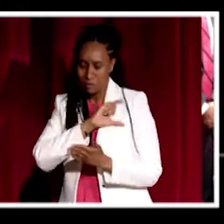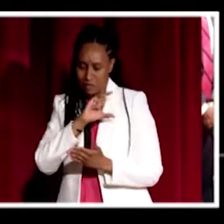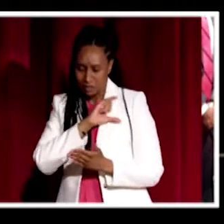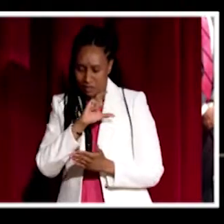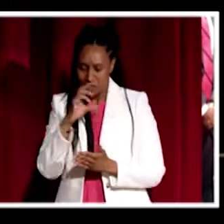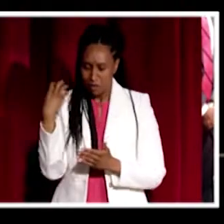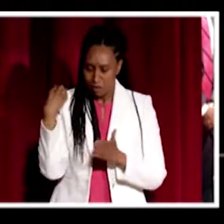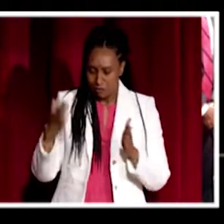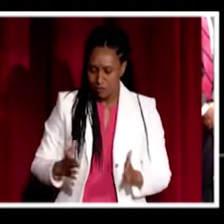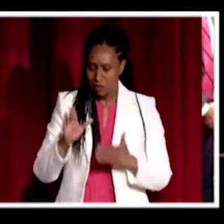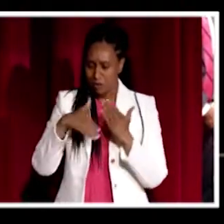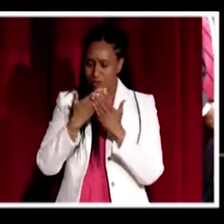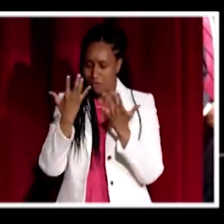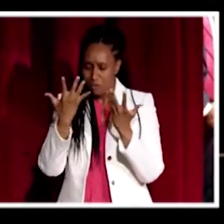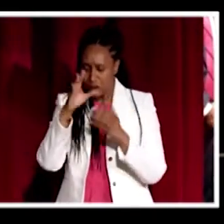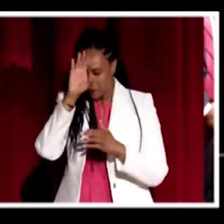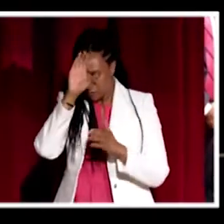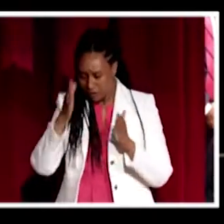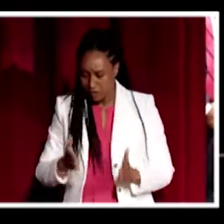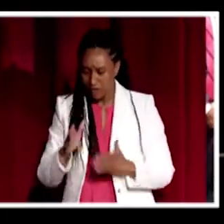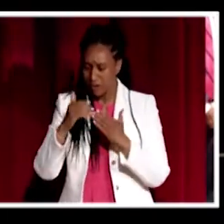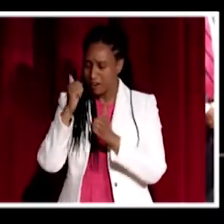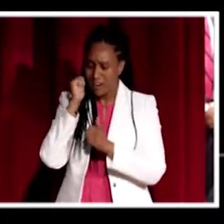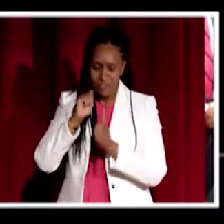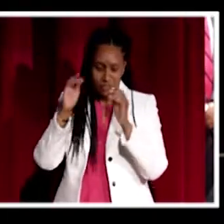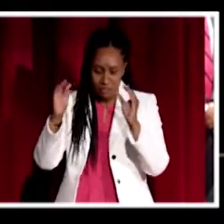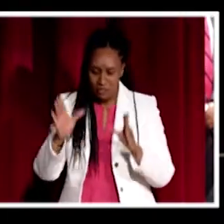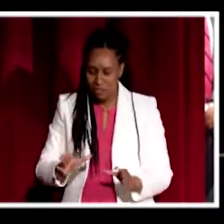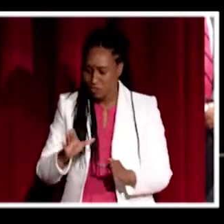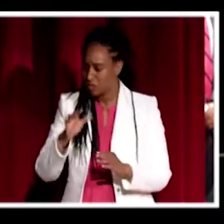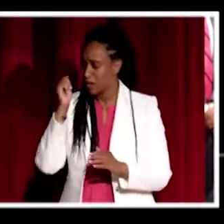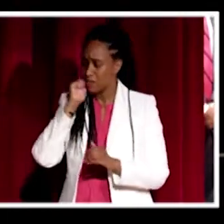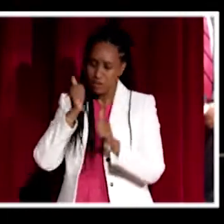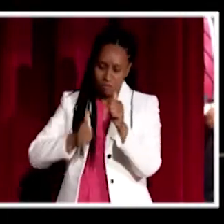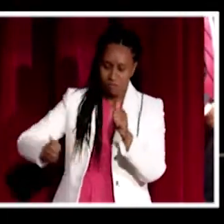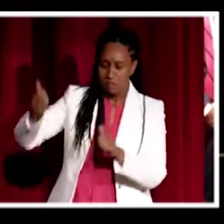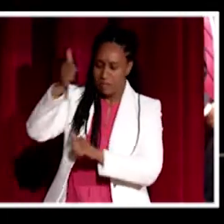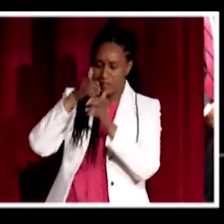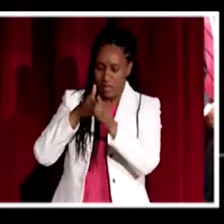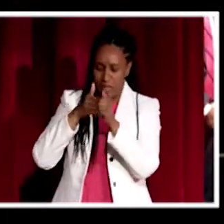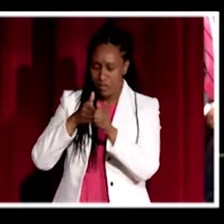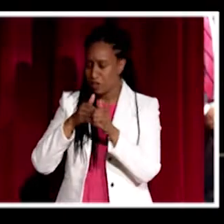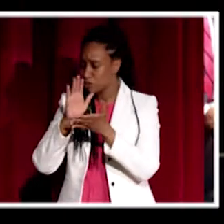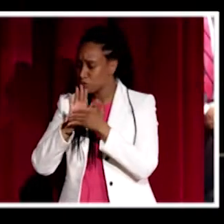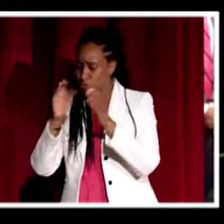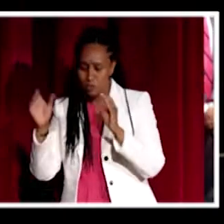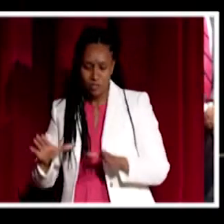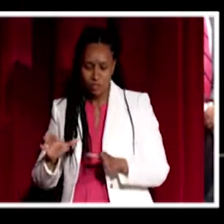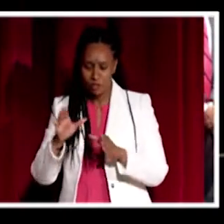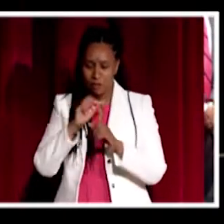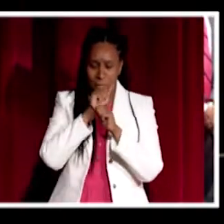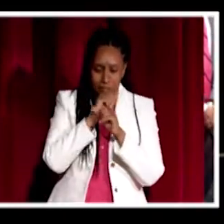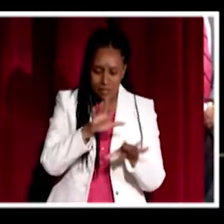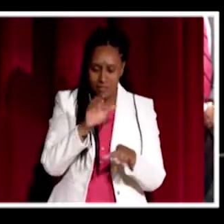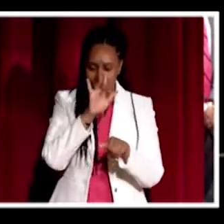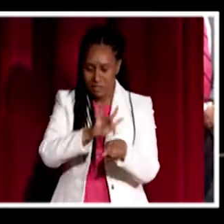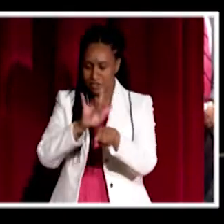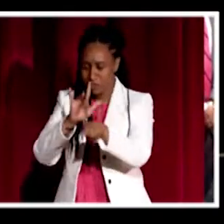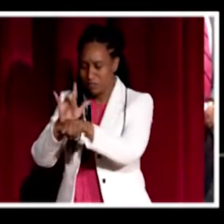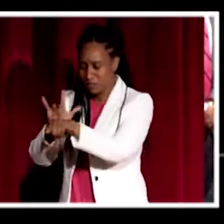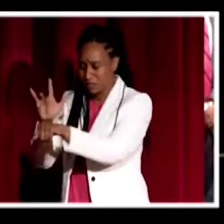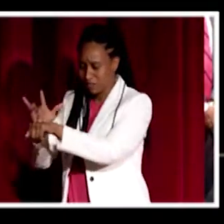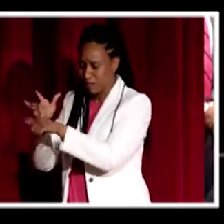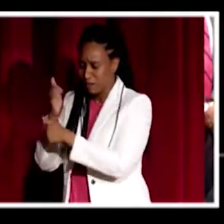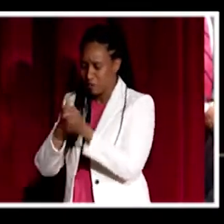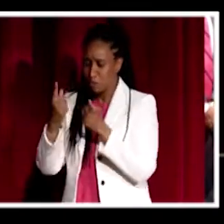every firefighter, every teacher, every superintendent, every school teacher, God, and everybody who is